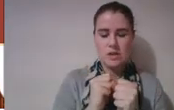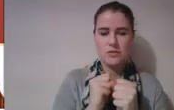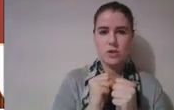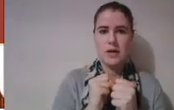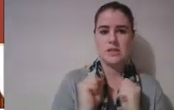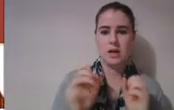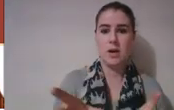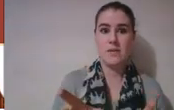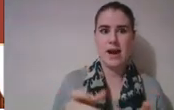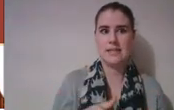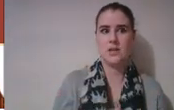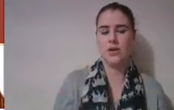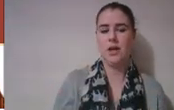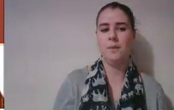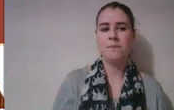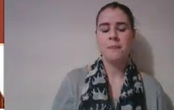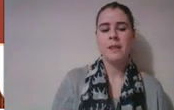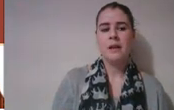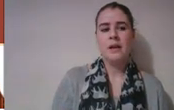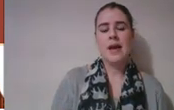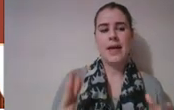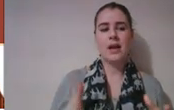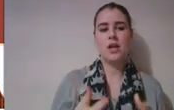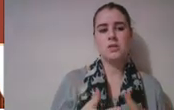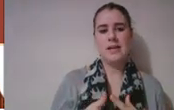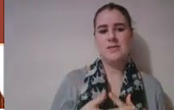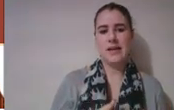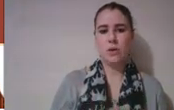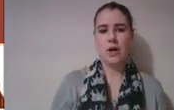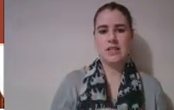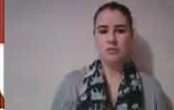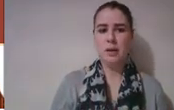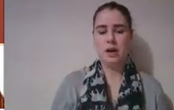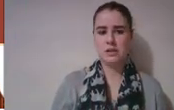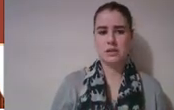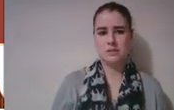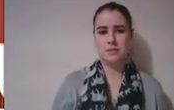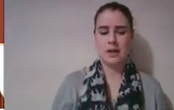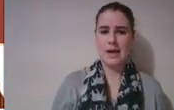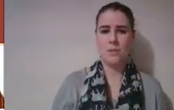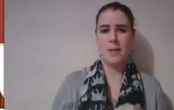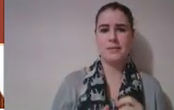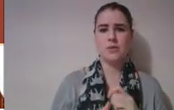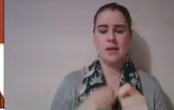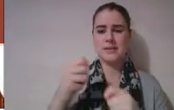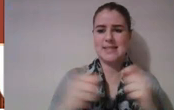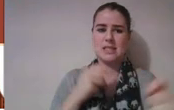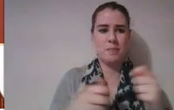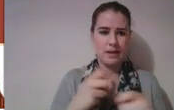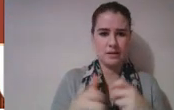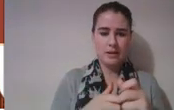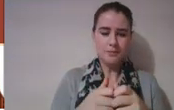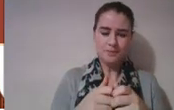work you did off your spider diagram and I've added it on here. Now their clothes are made of several kinds of plants. Okay, and what they would do is they would